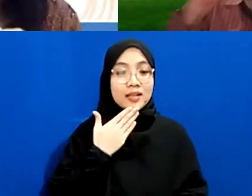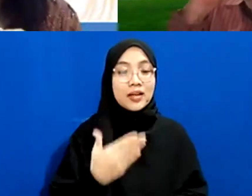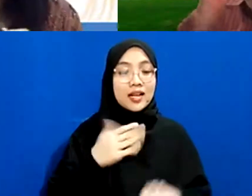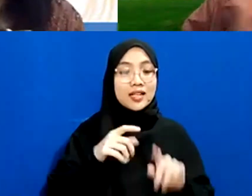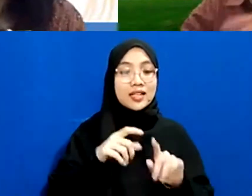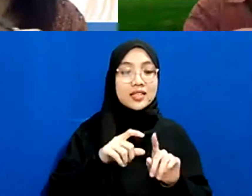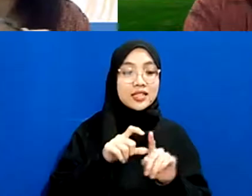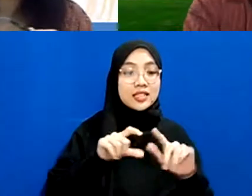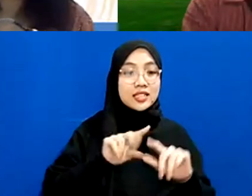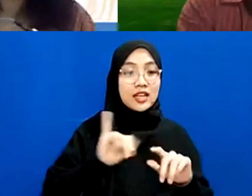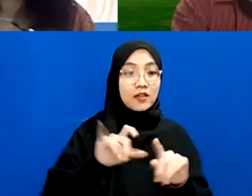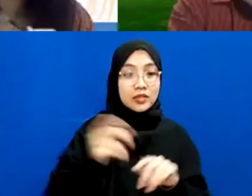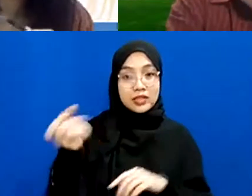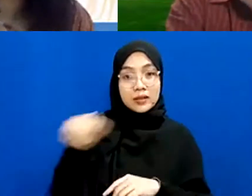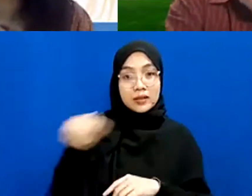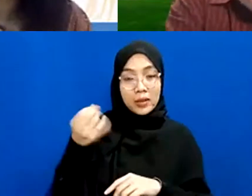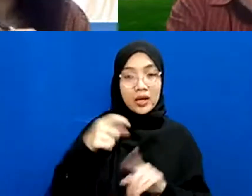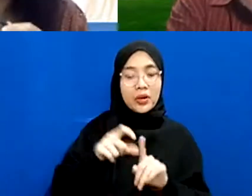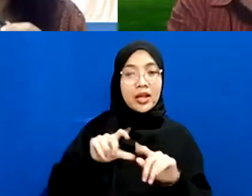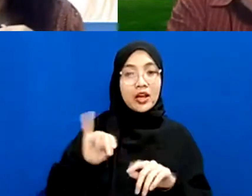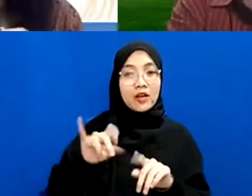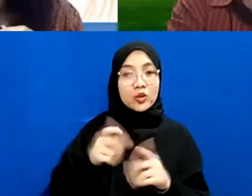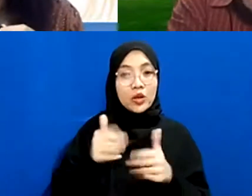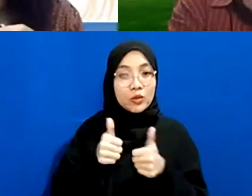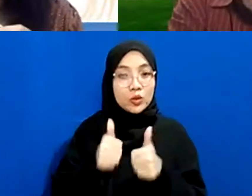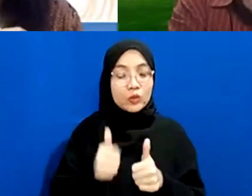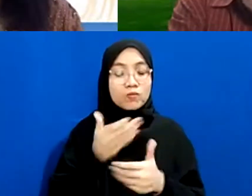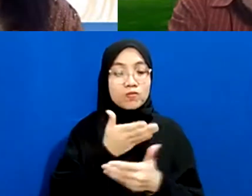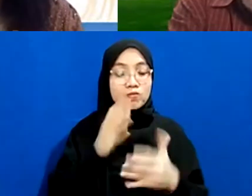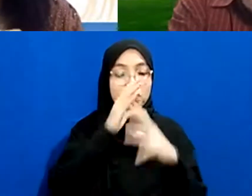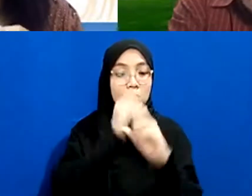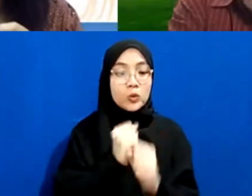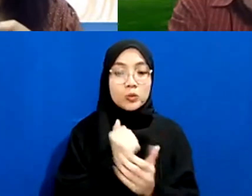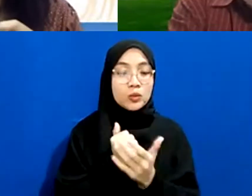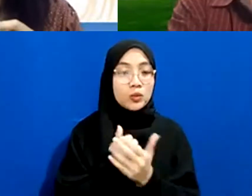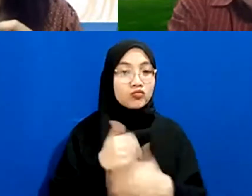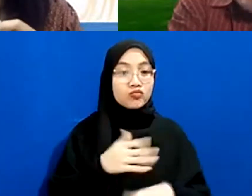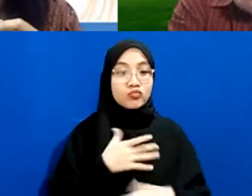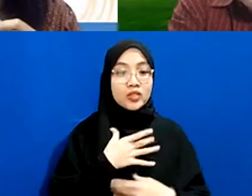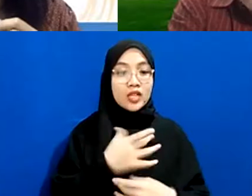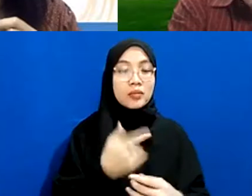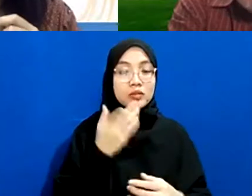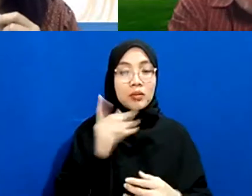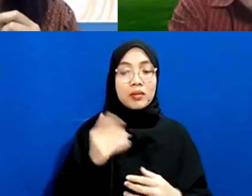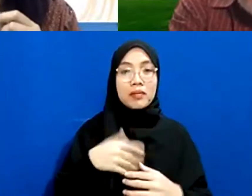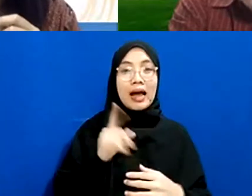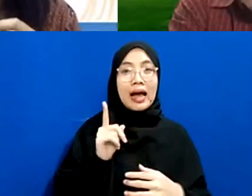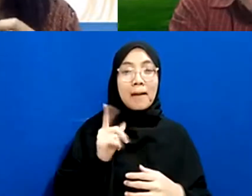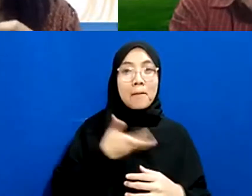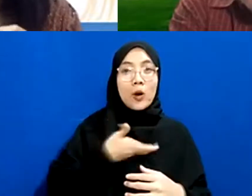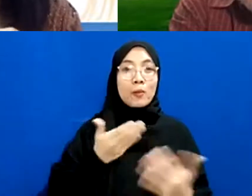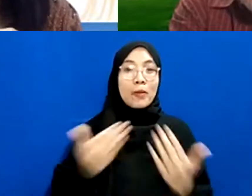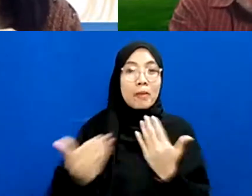interesting focus on comparing between student and non-students, the adolescent at the adolescent